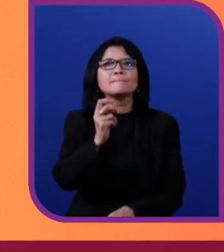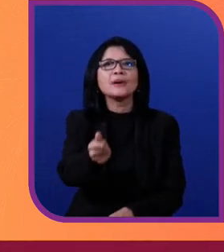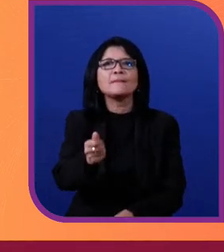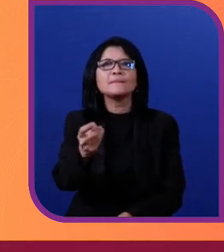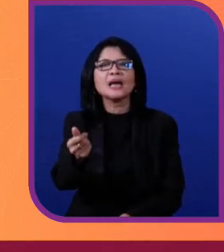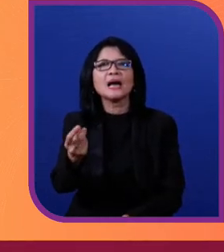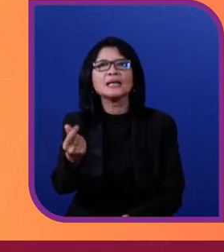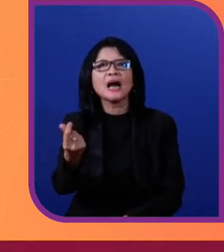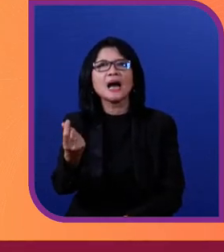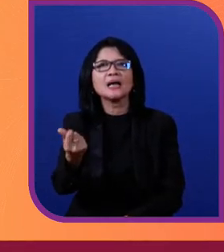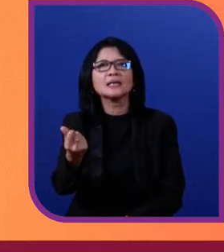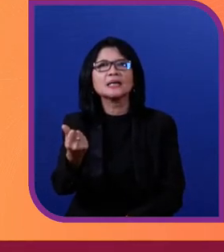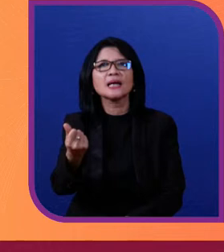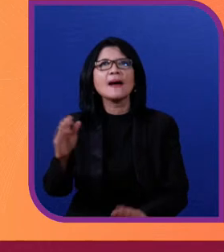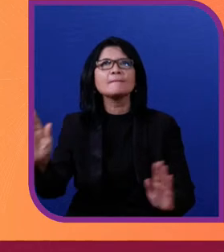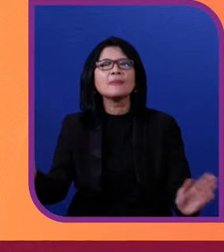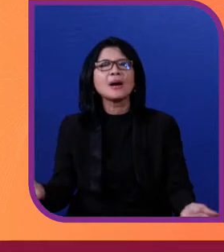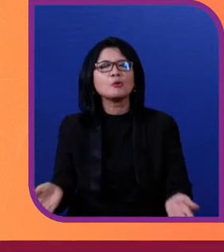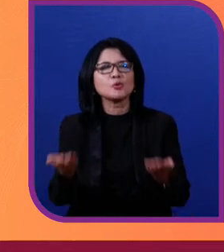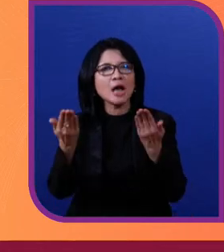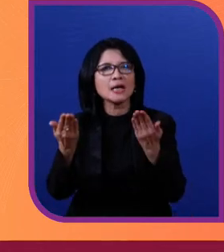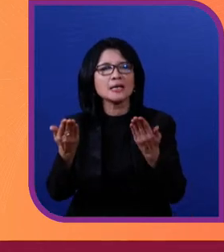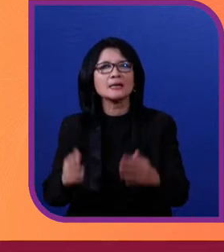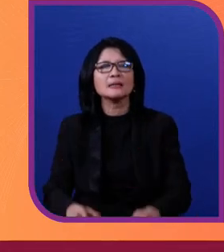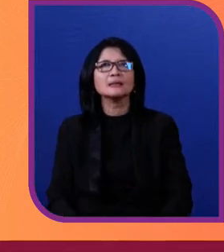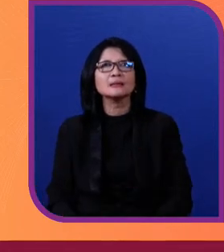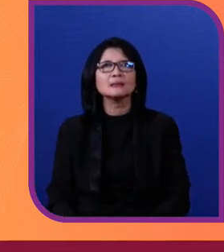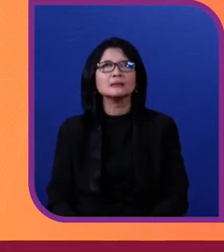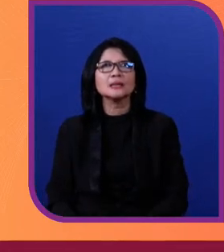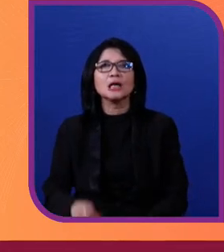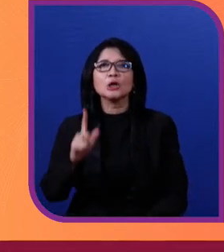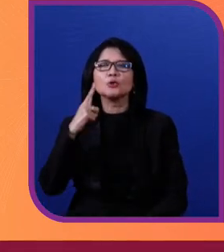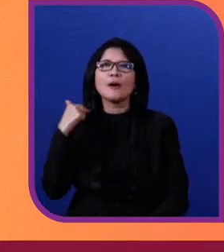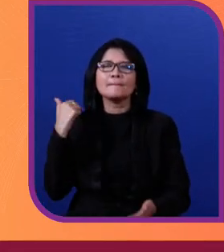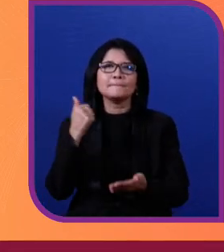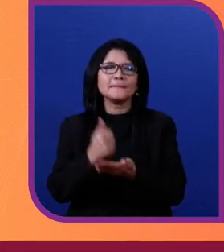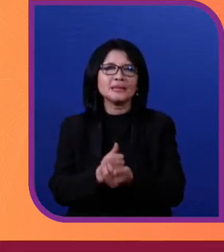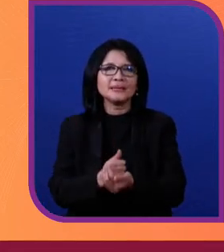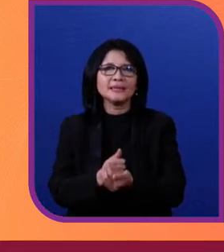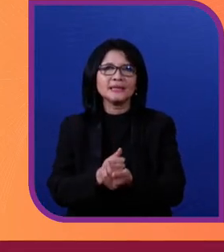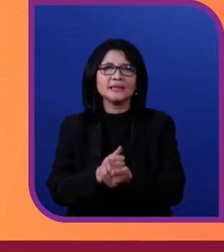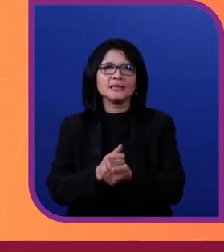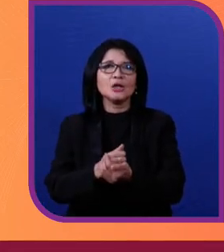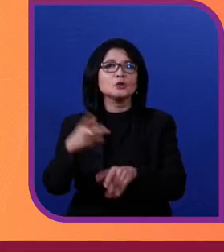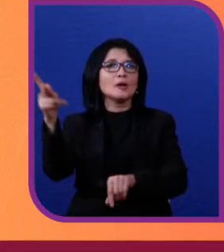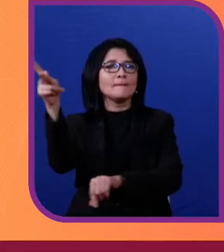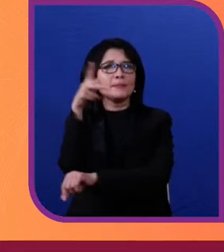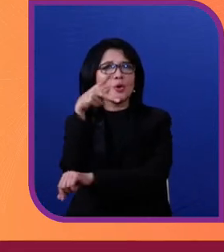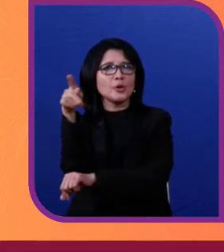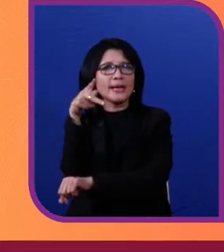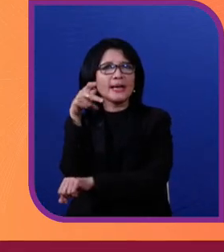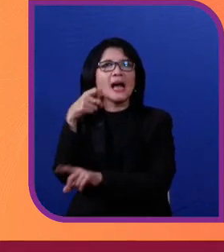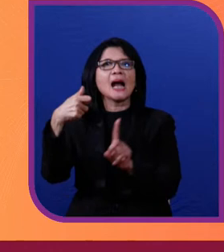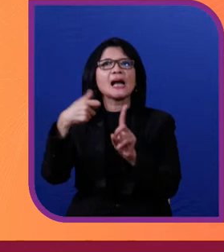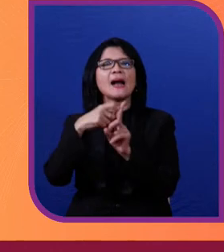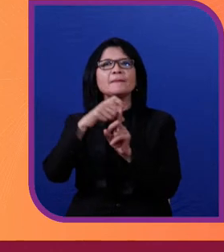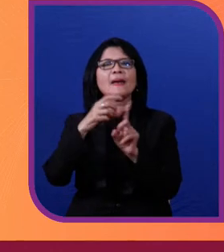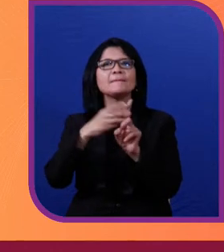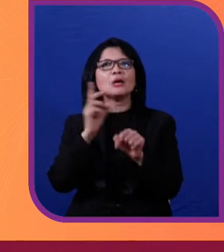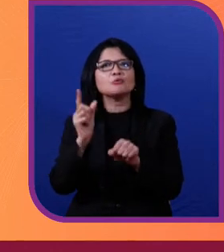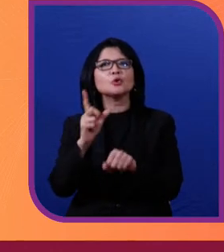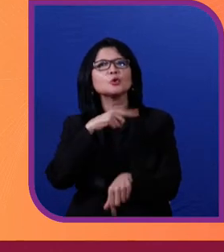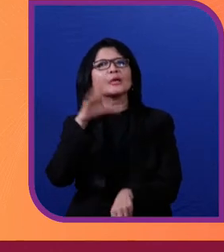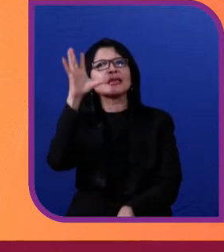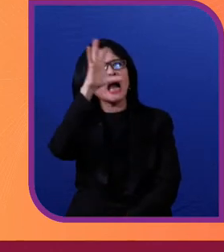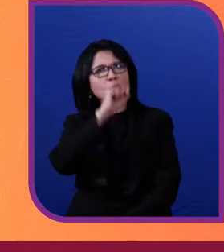on the PV Project is how to knowing Brother with bikini Mbok